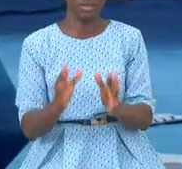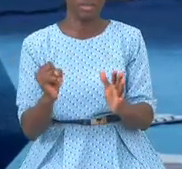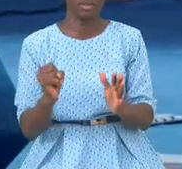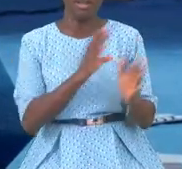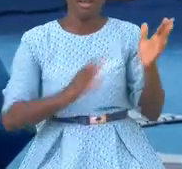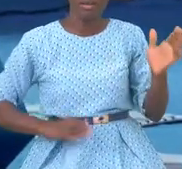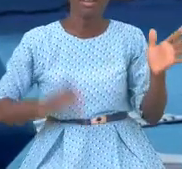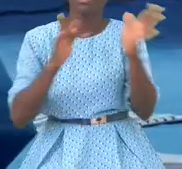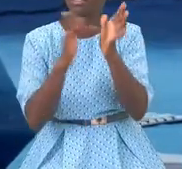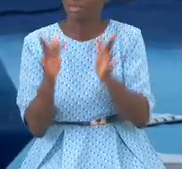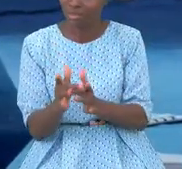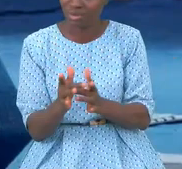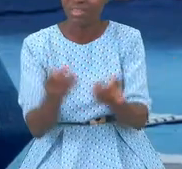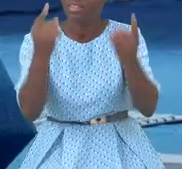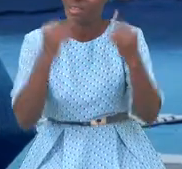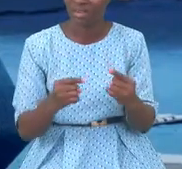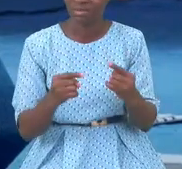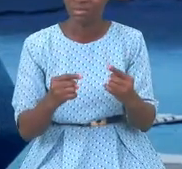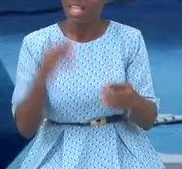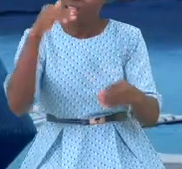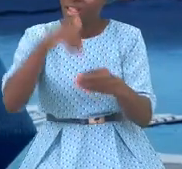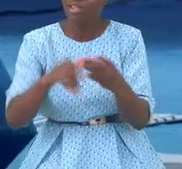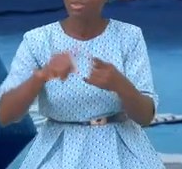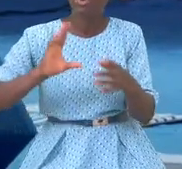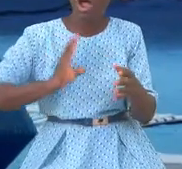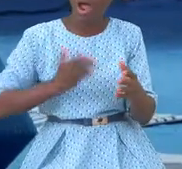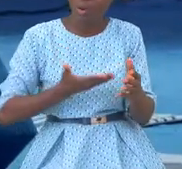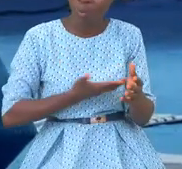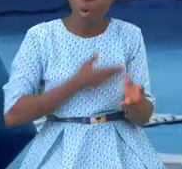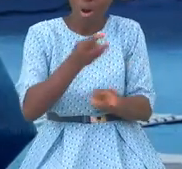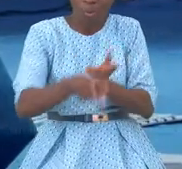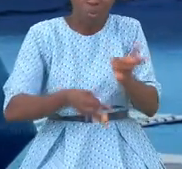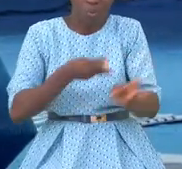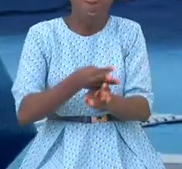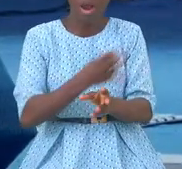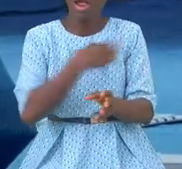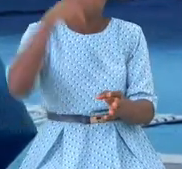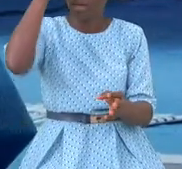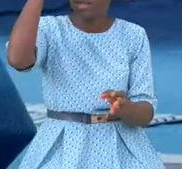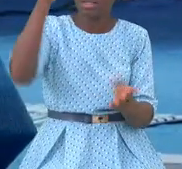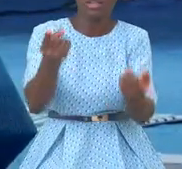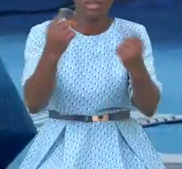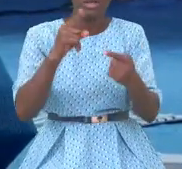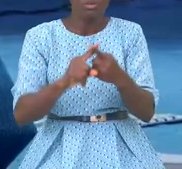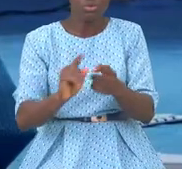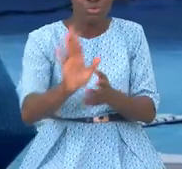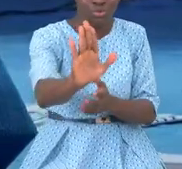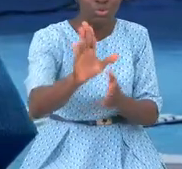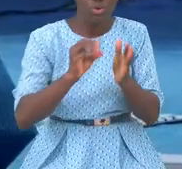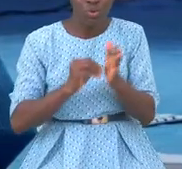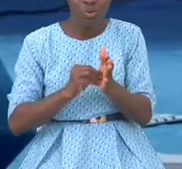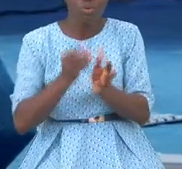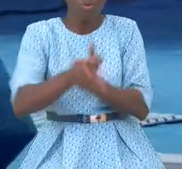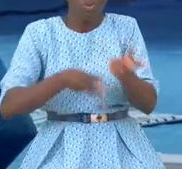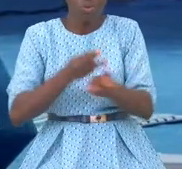into our world, and he comes into your world, and he comes into your tribe, and he comes into